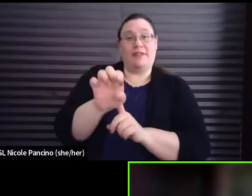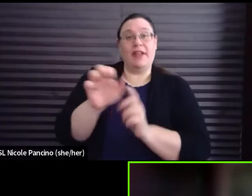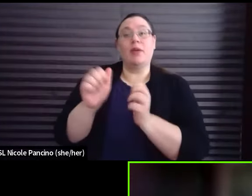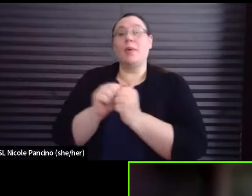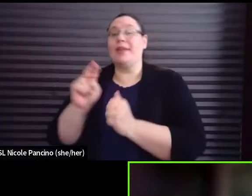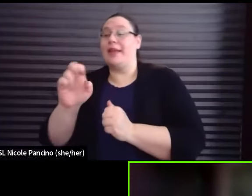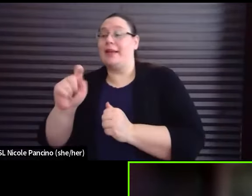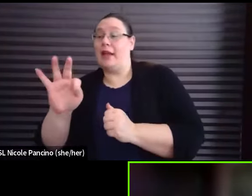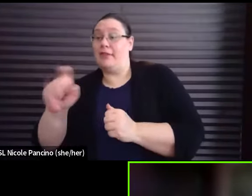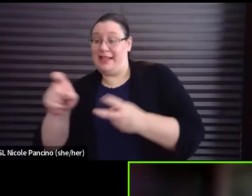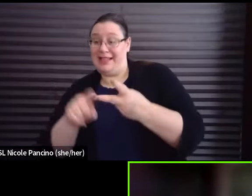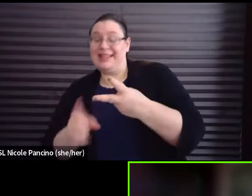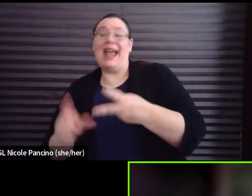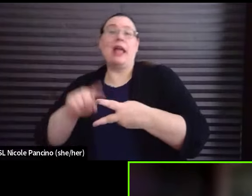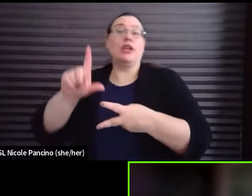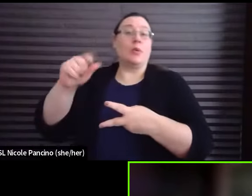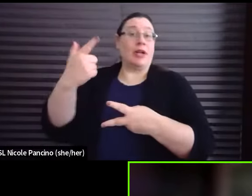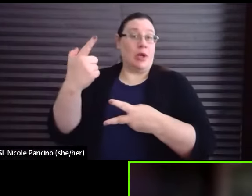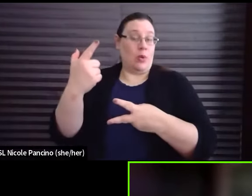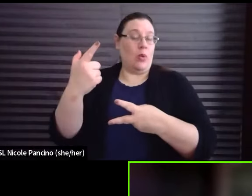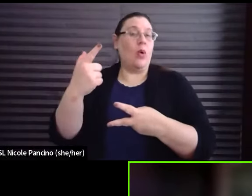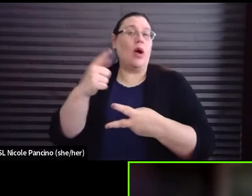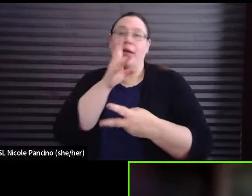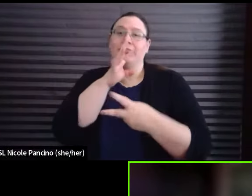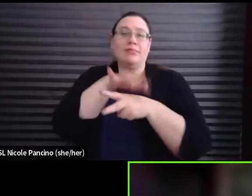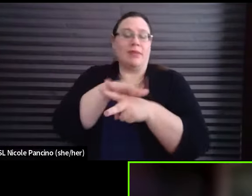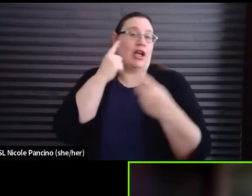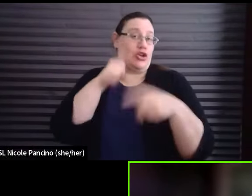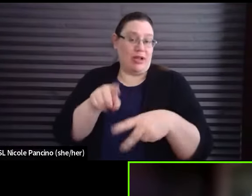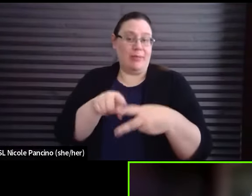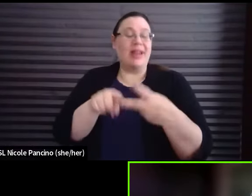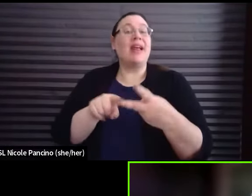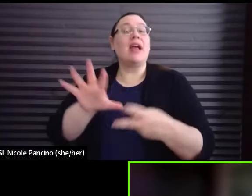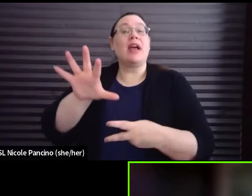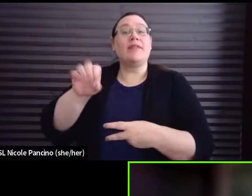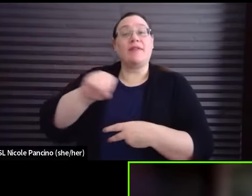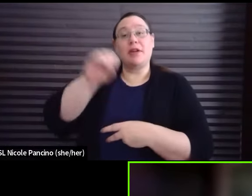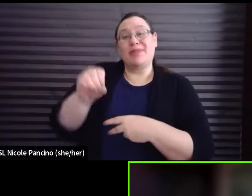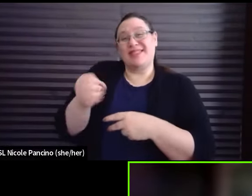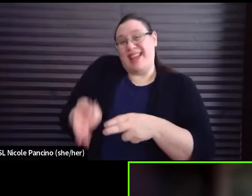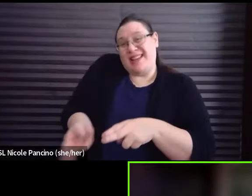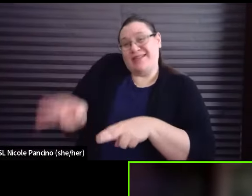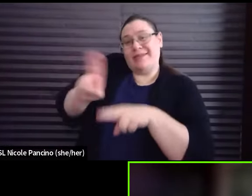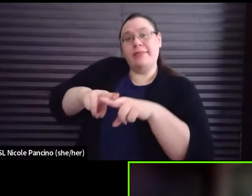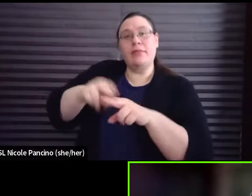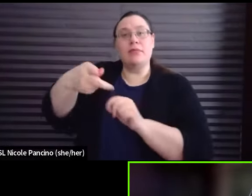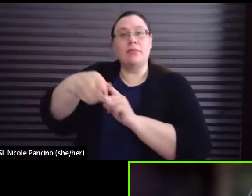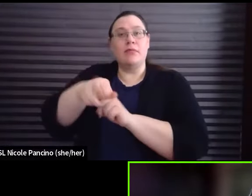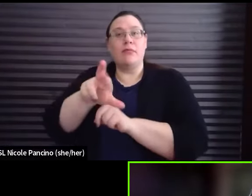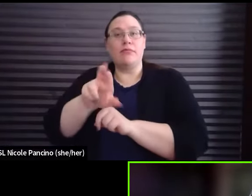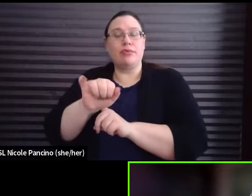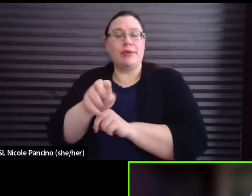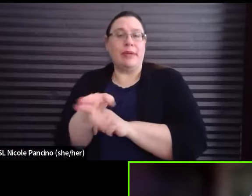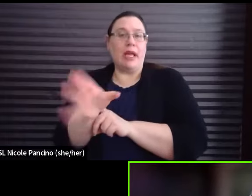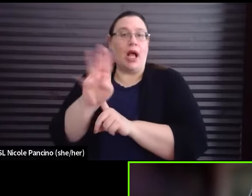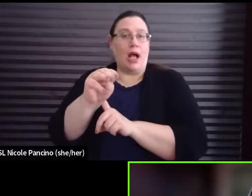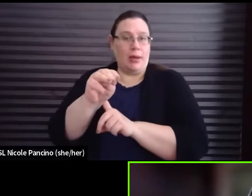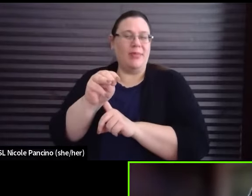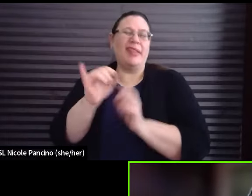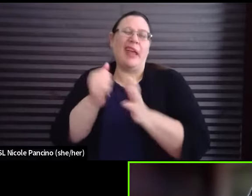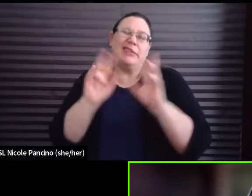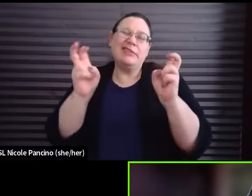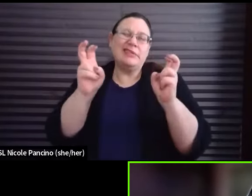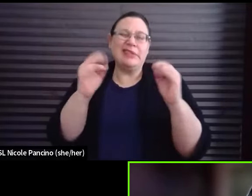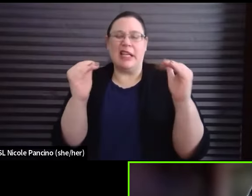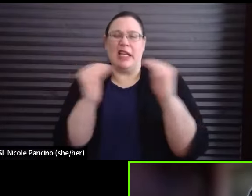dubbing agreement, there's a 50% additional premium that is more or less your residuals, and there's